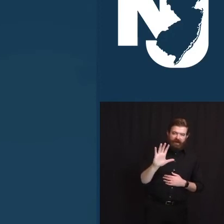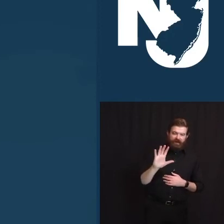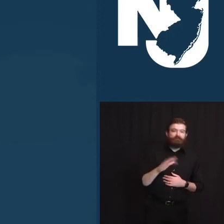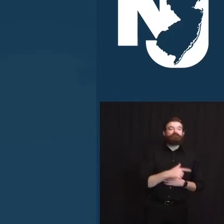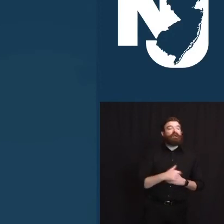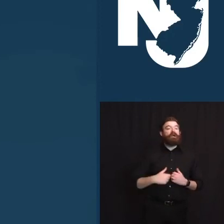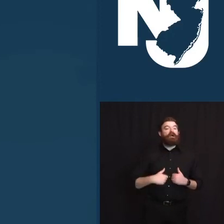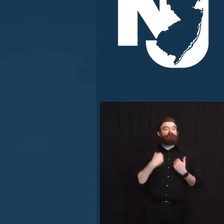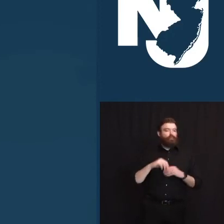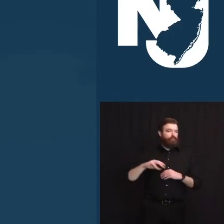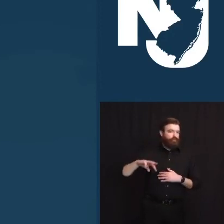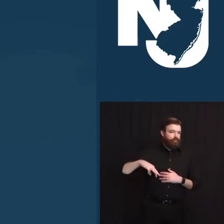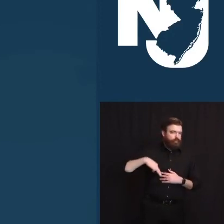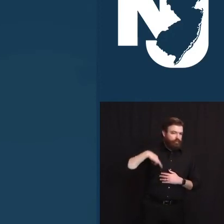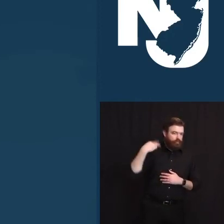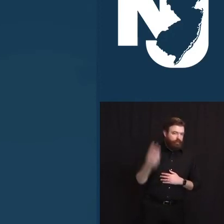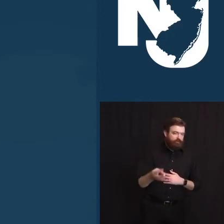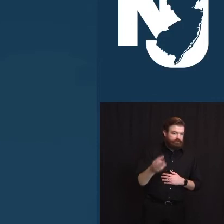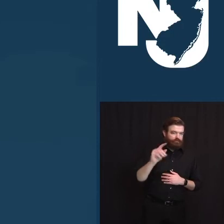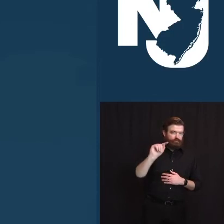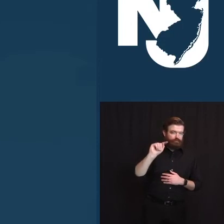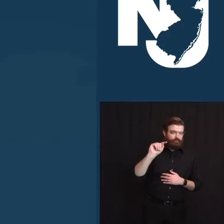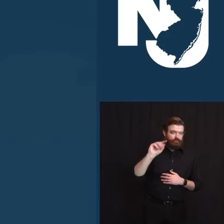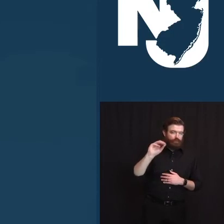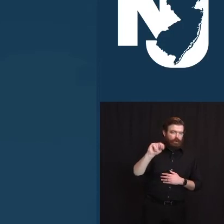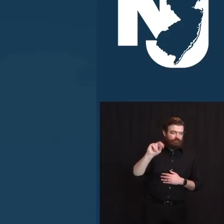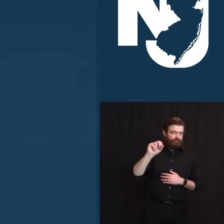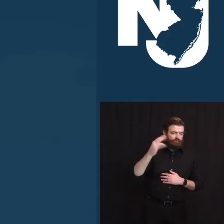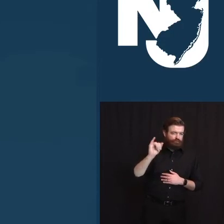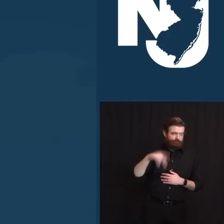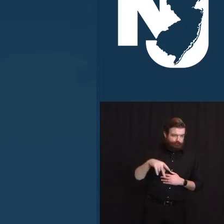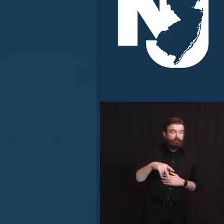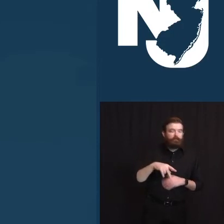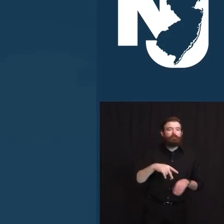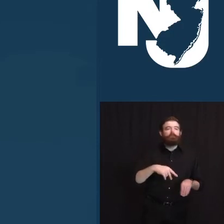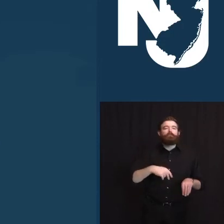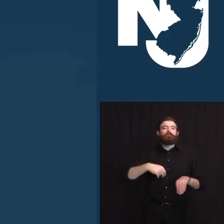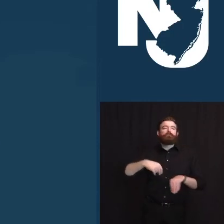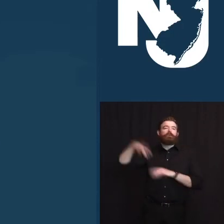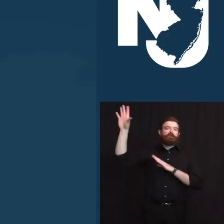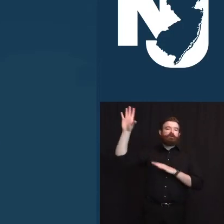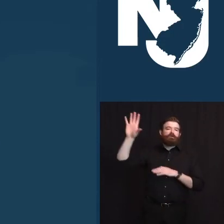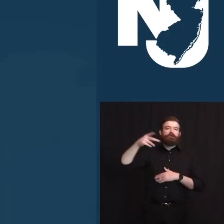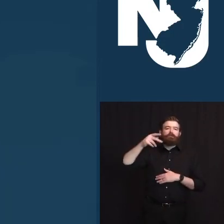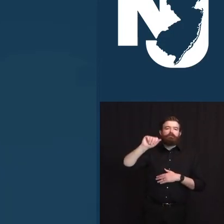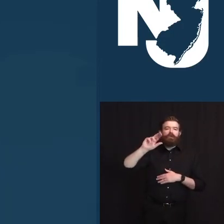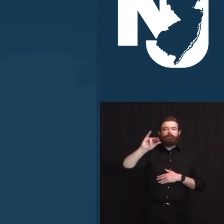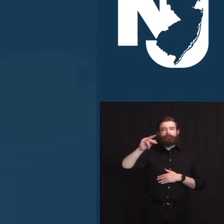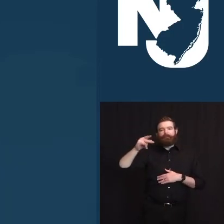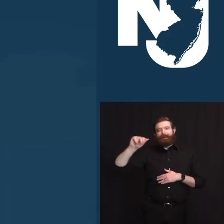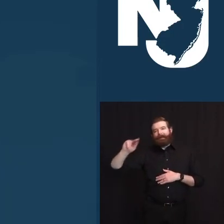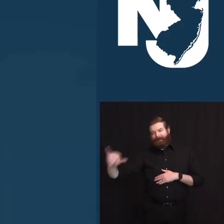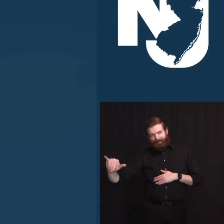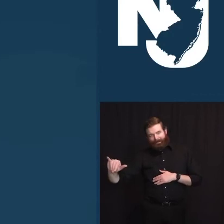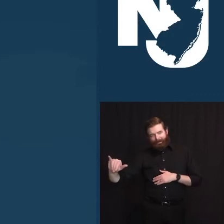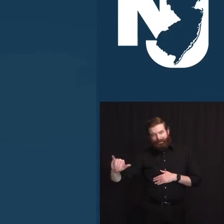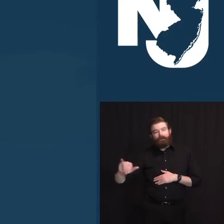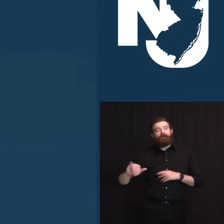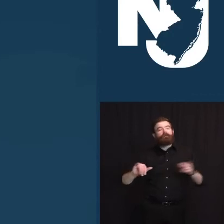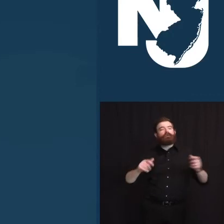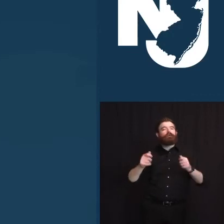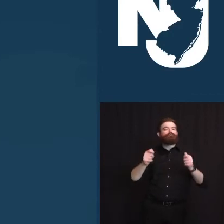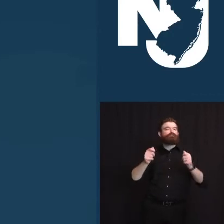and Hackettstown before settling in Parsippany, where he was a longtime resident manager of the Troy Garden Apartments for